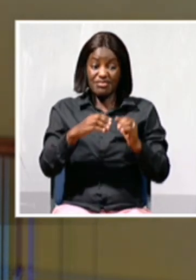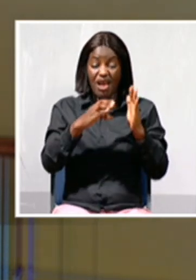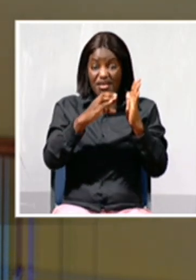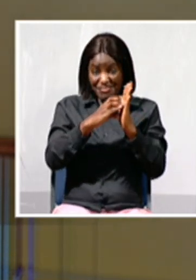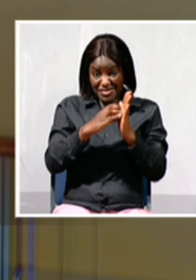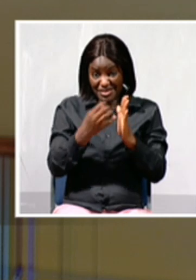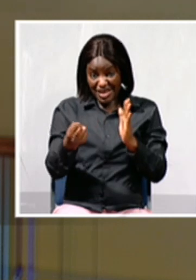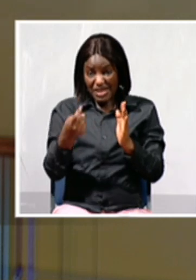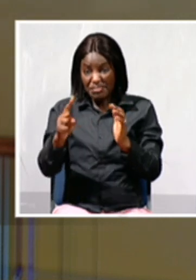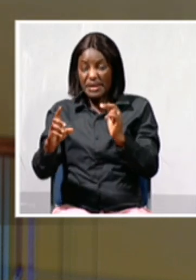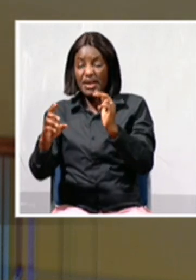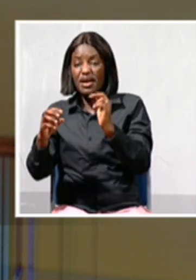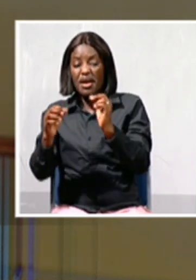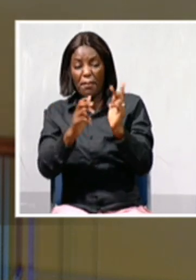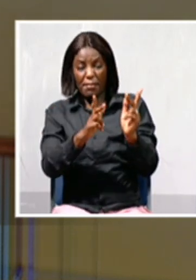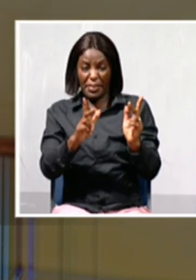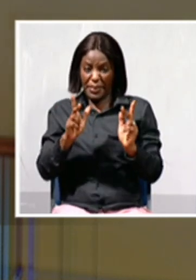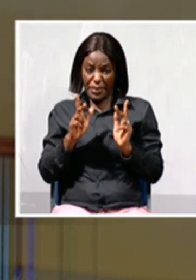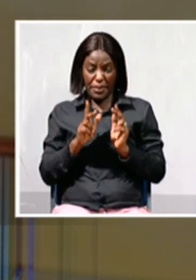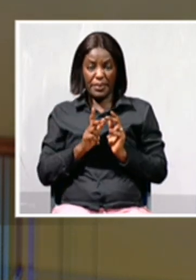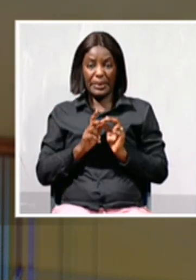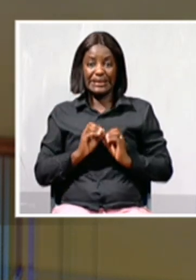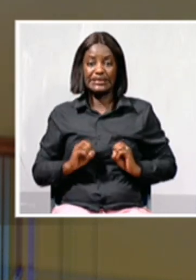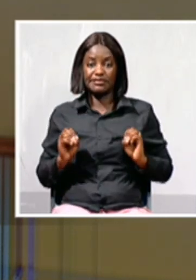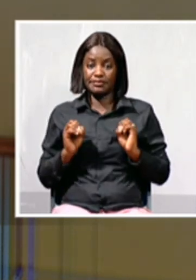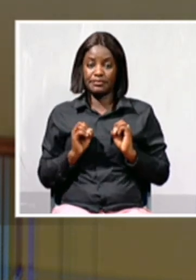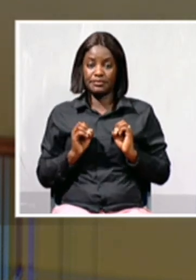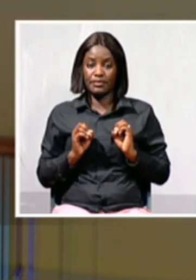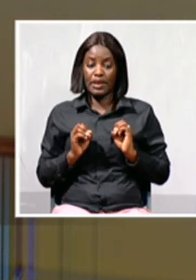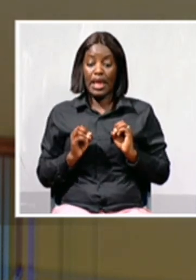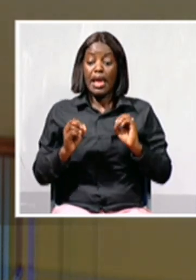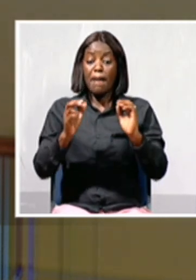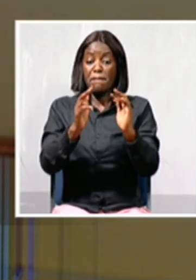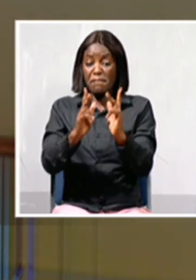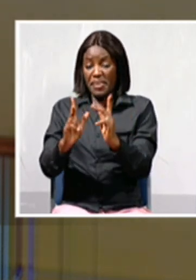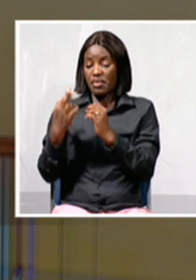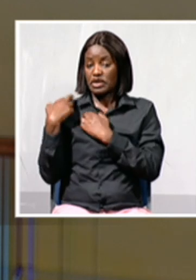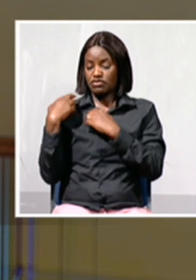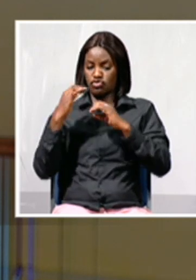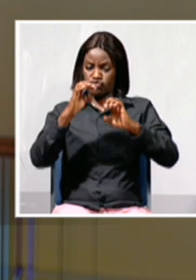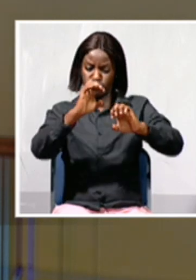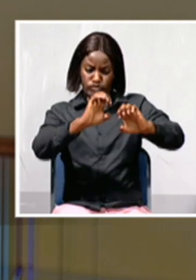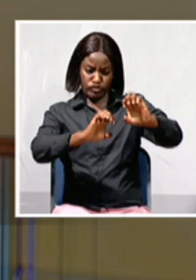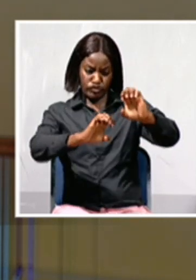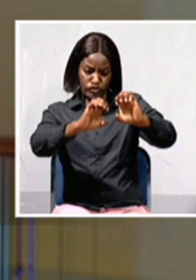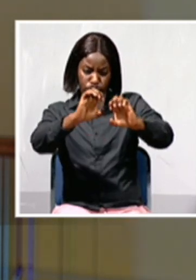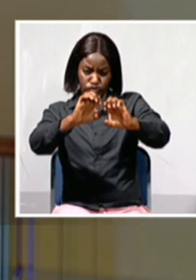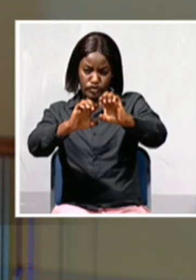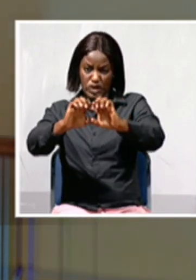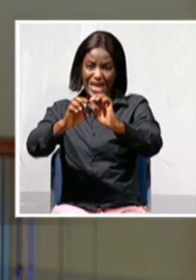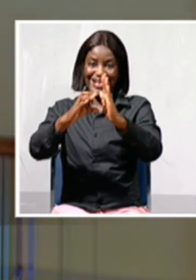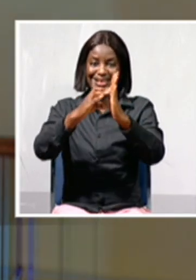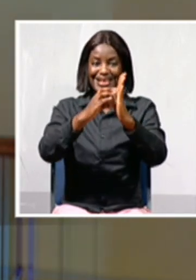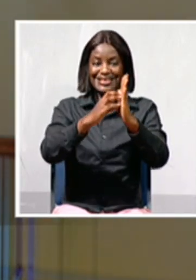constitutionalism. In other words, the citizens must internalize the constitution, the values, the